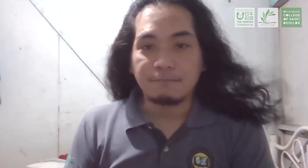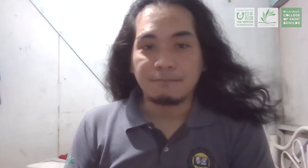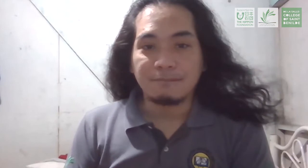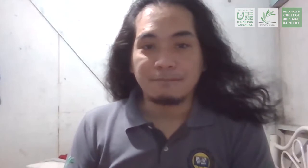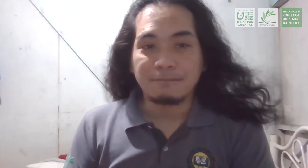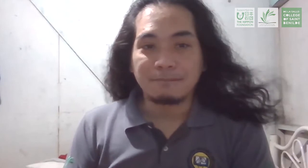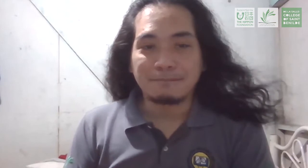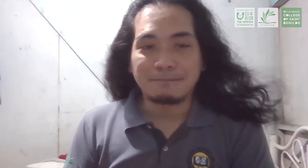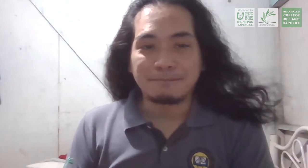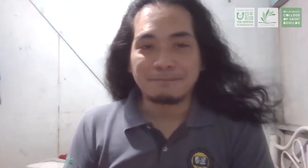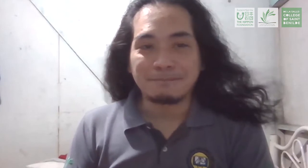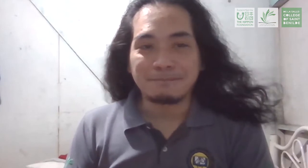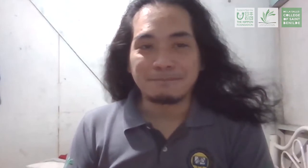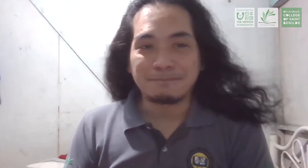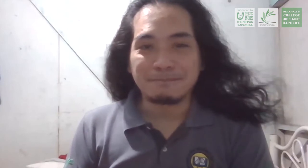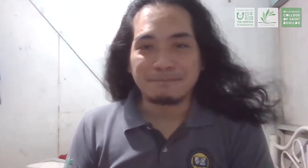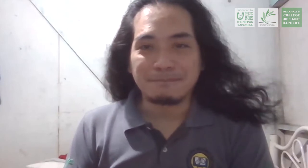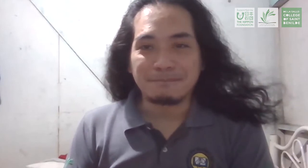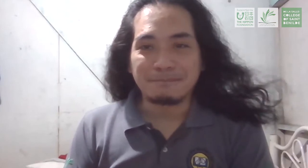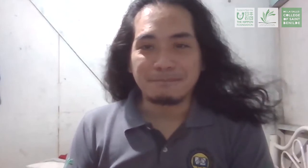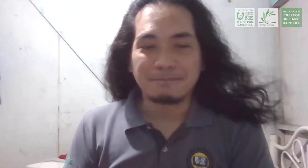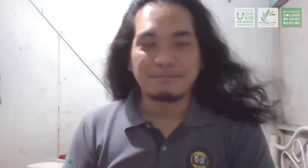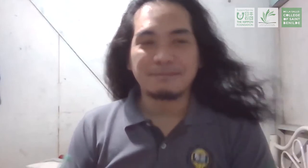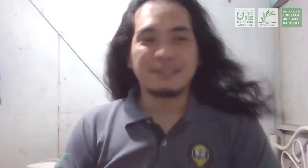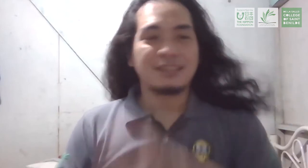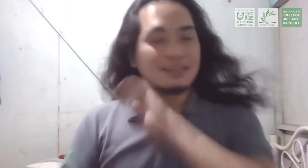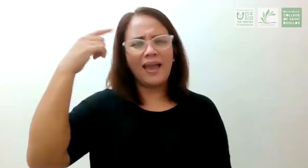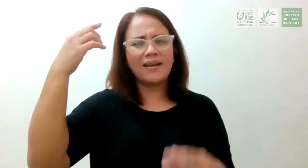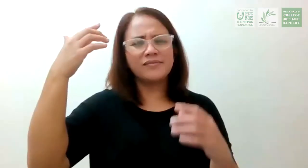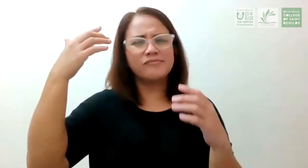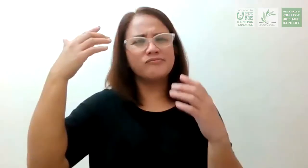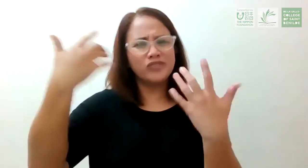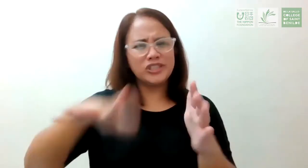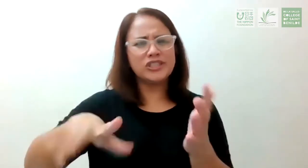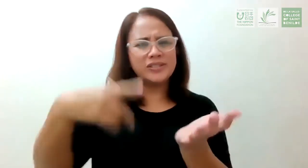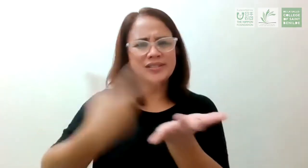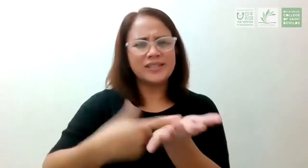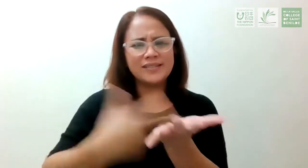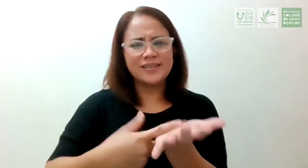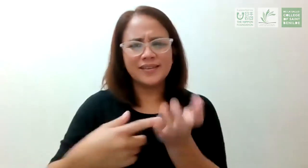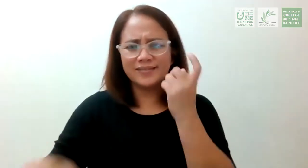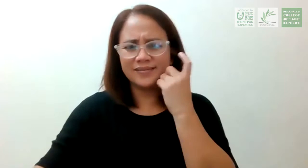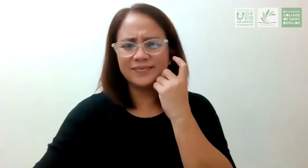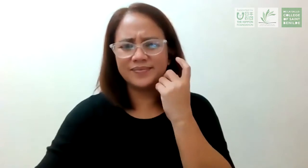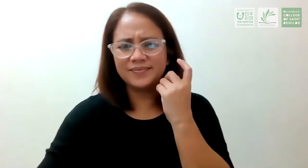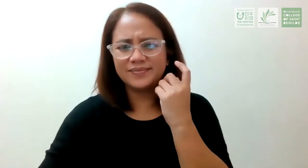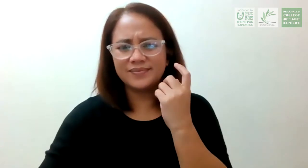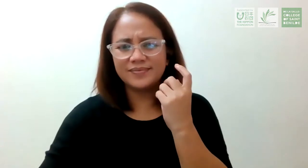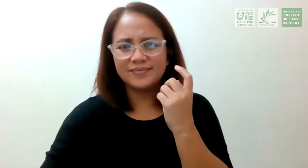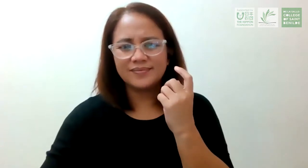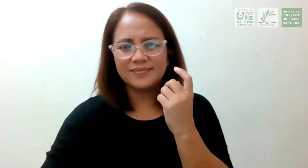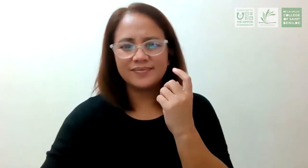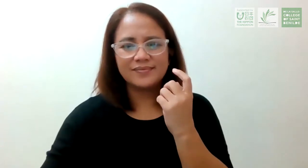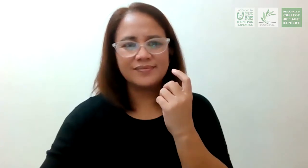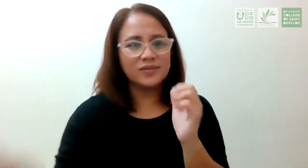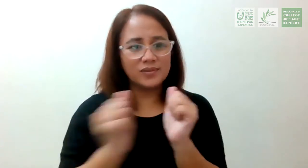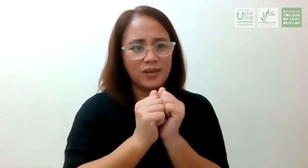Yeah, I think we discussed this for earlier together, and